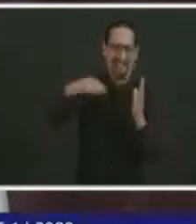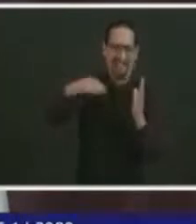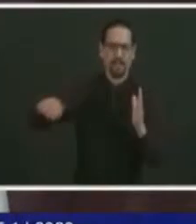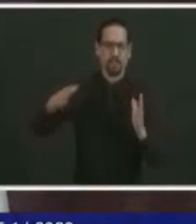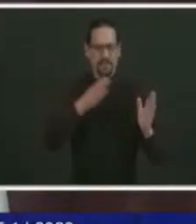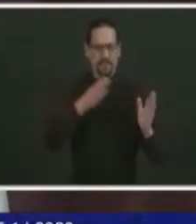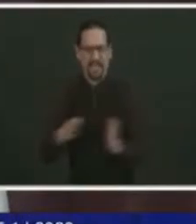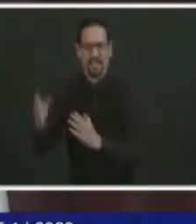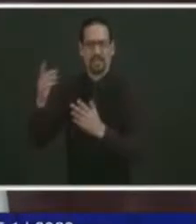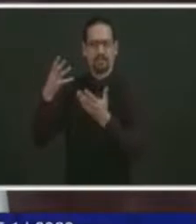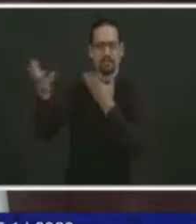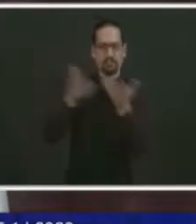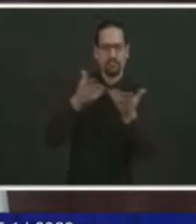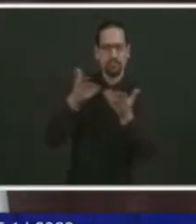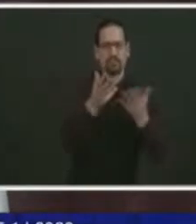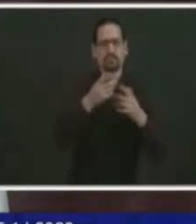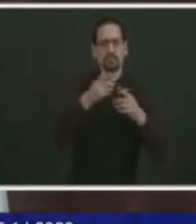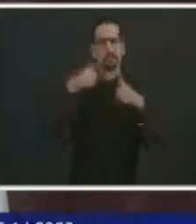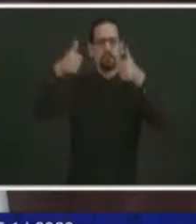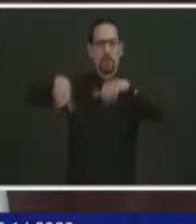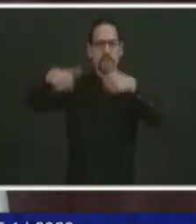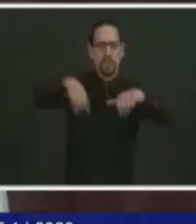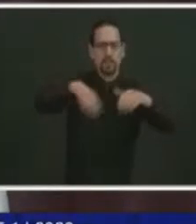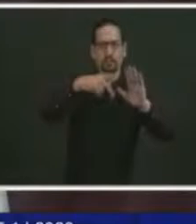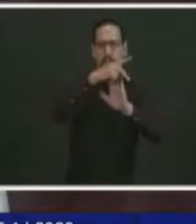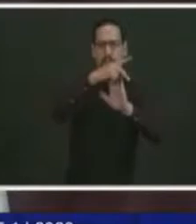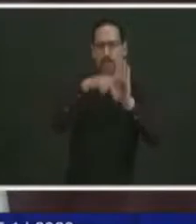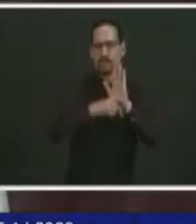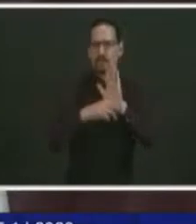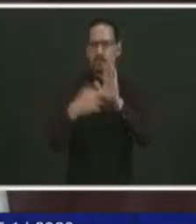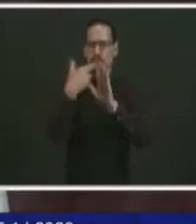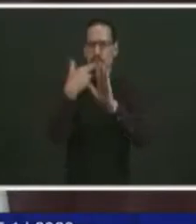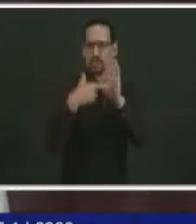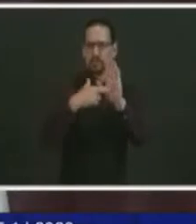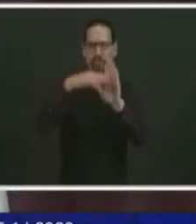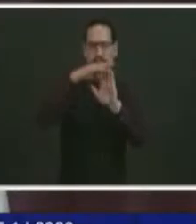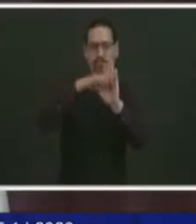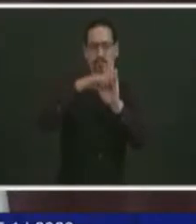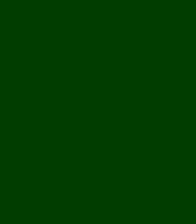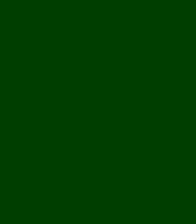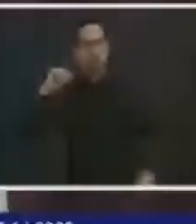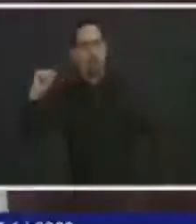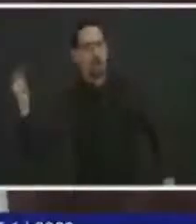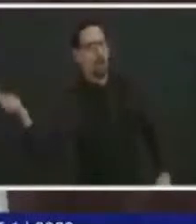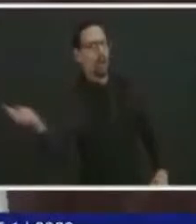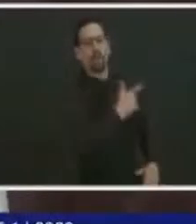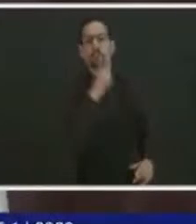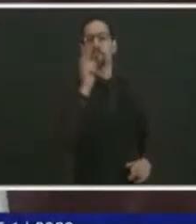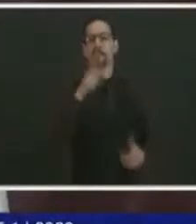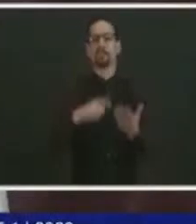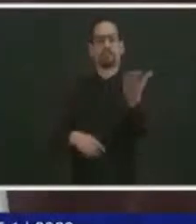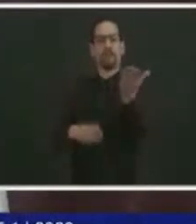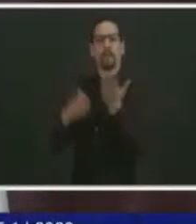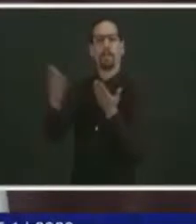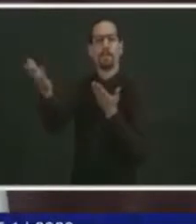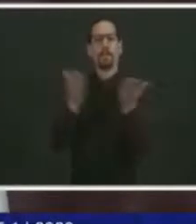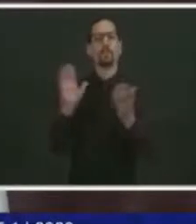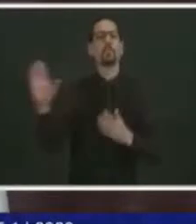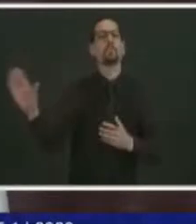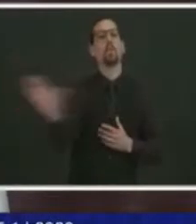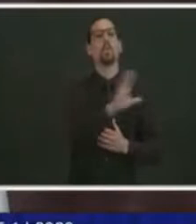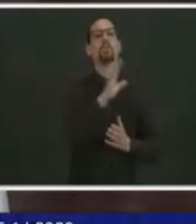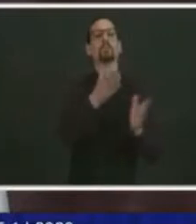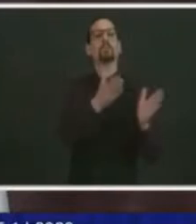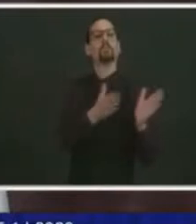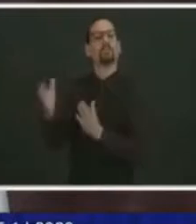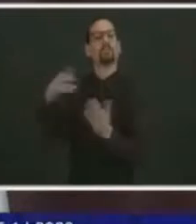single child care center that is reopening today has had to produce and review detailed reopening plan